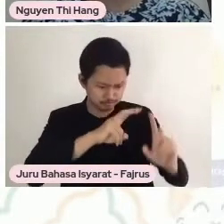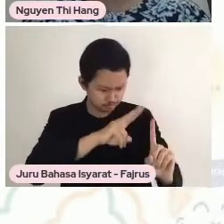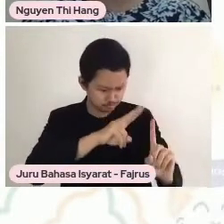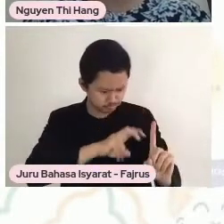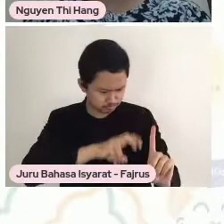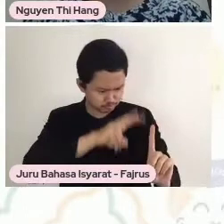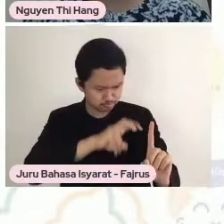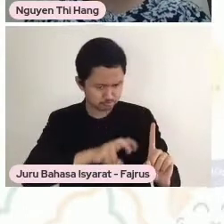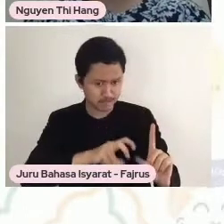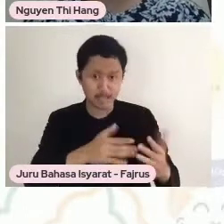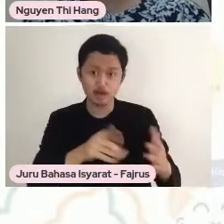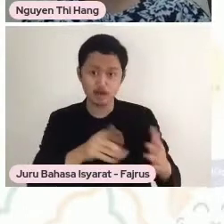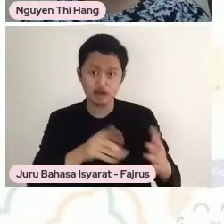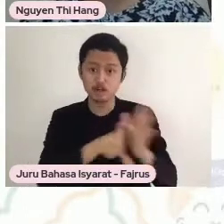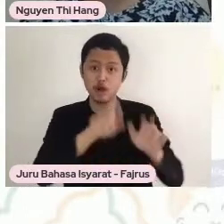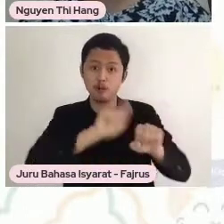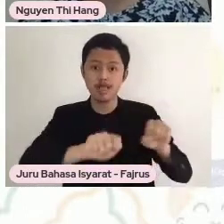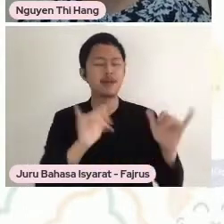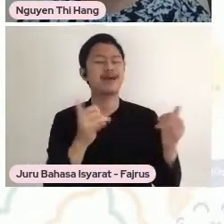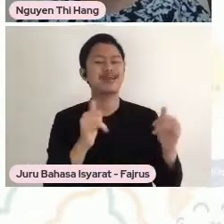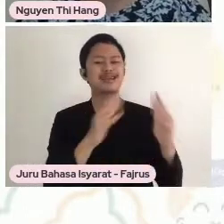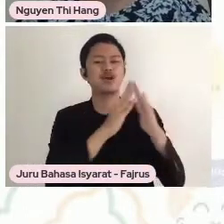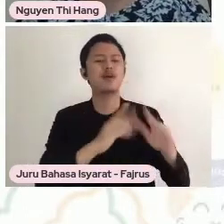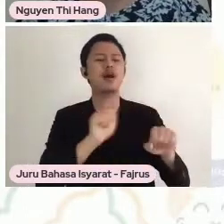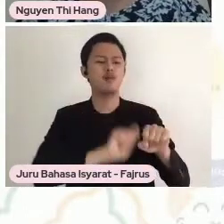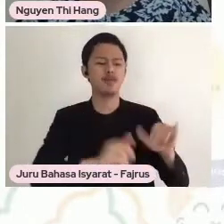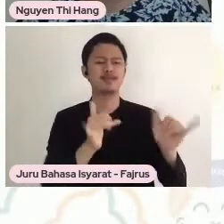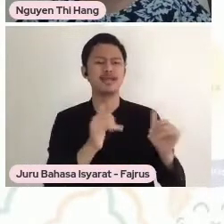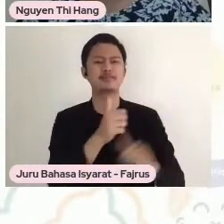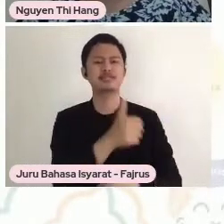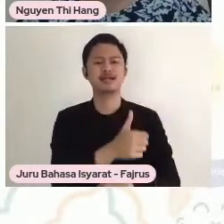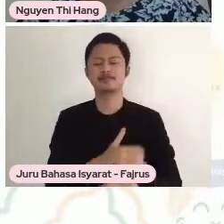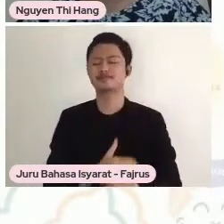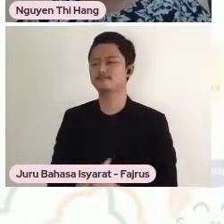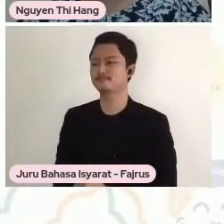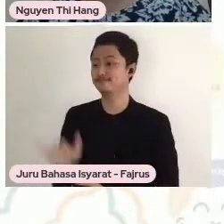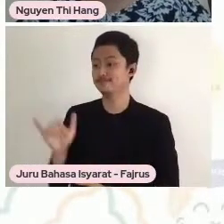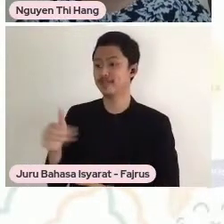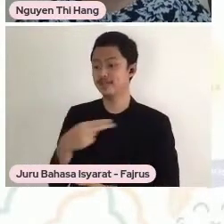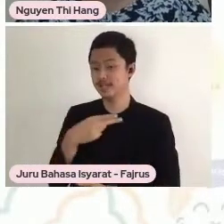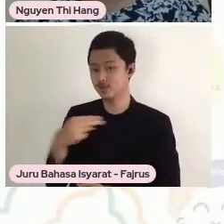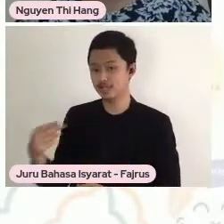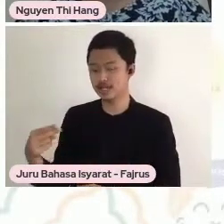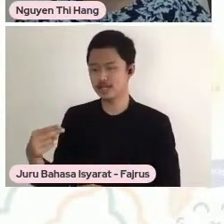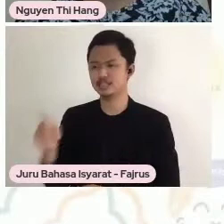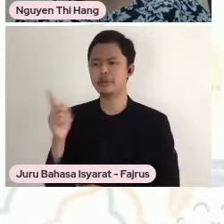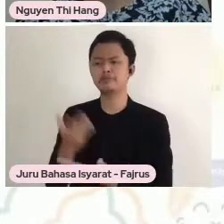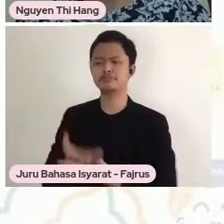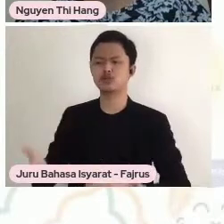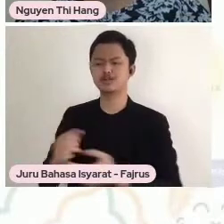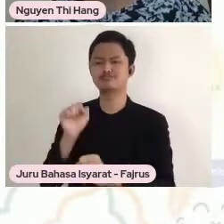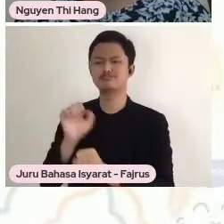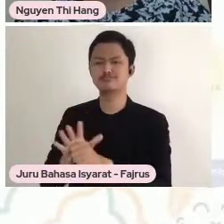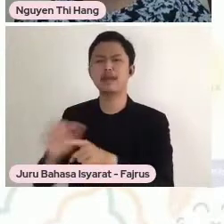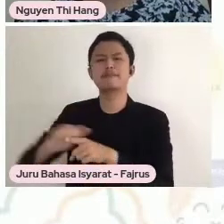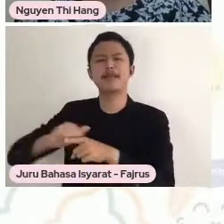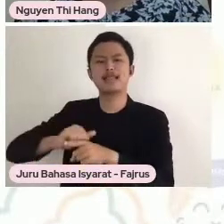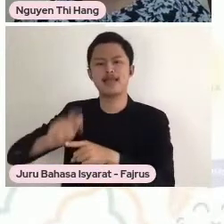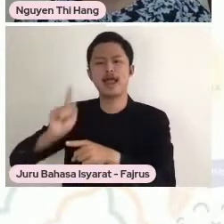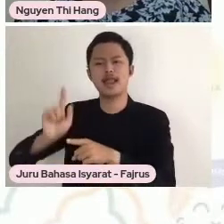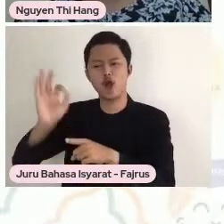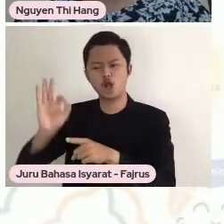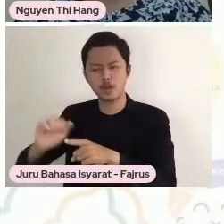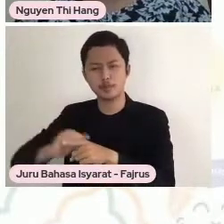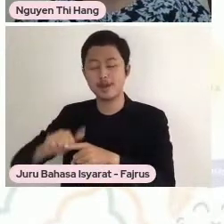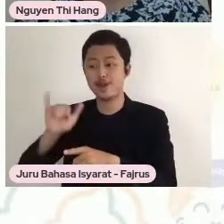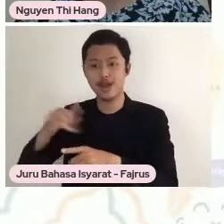for their children at home. Okay. Nih, karena ada pandemik, ini ada workshop untuk orang tua. Nah, ini menarik